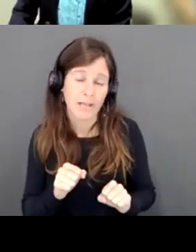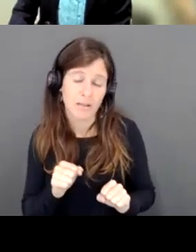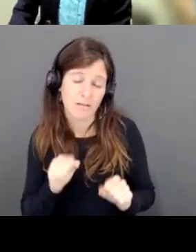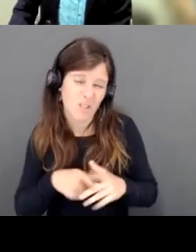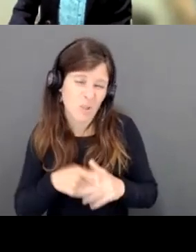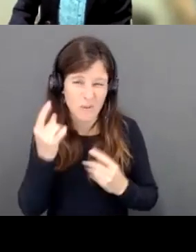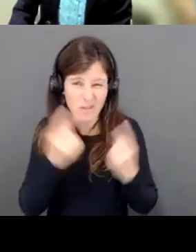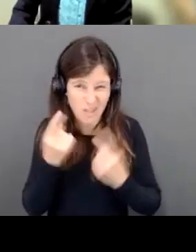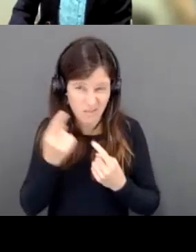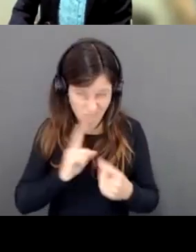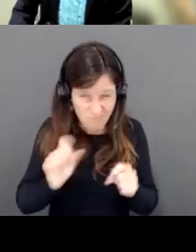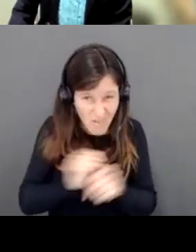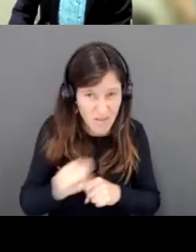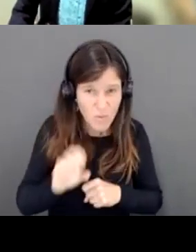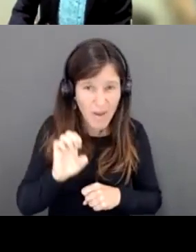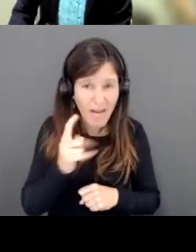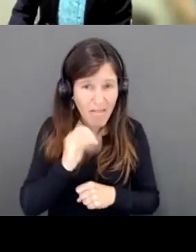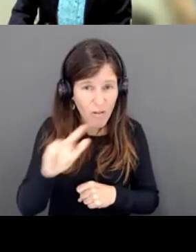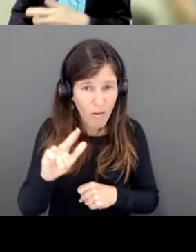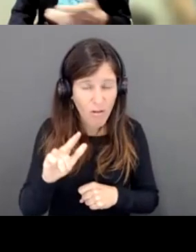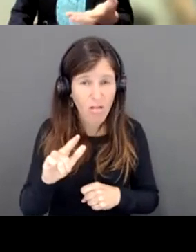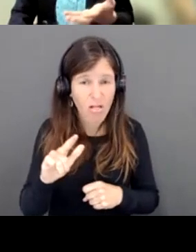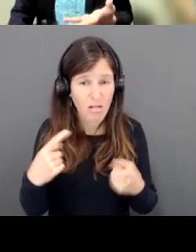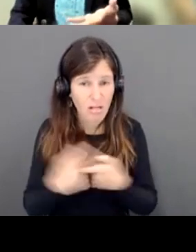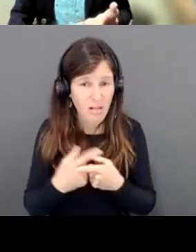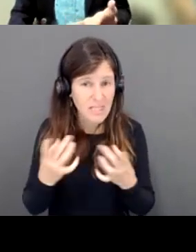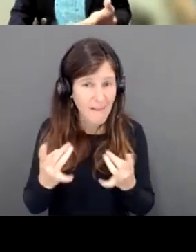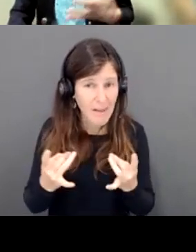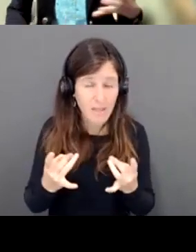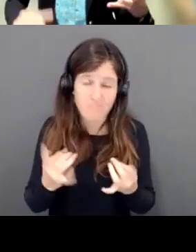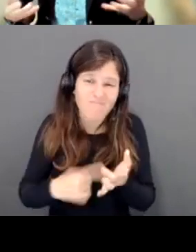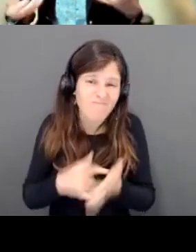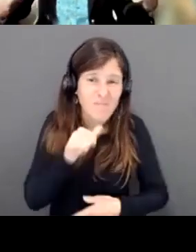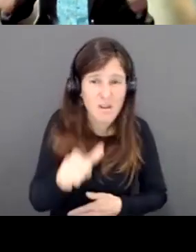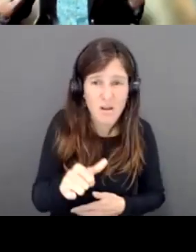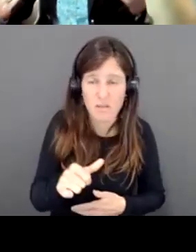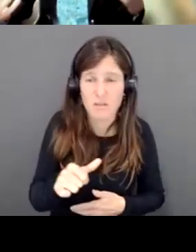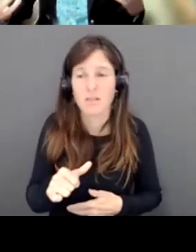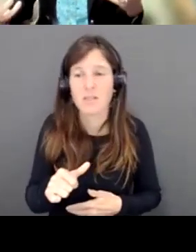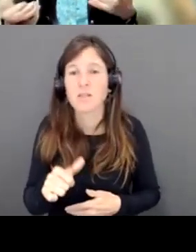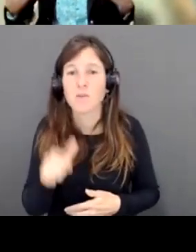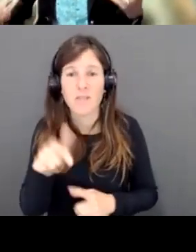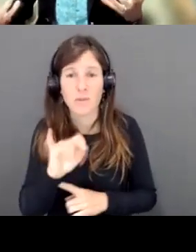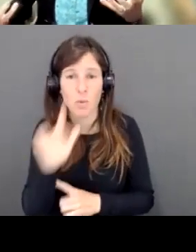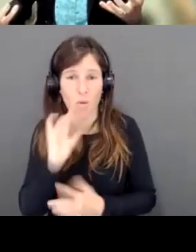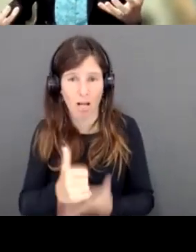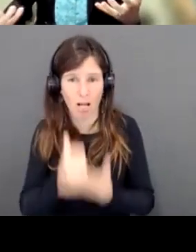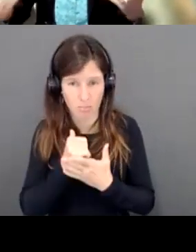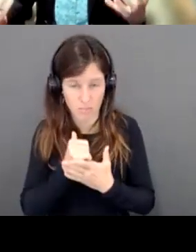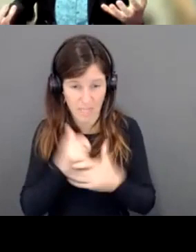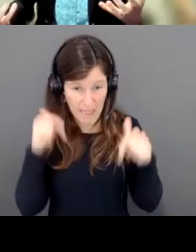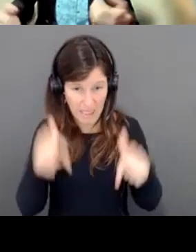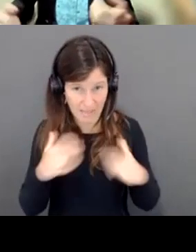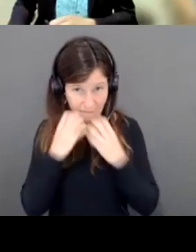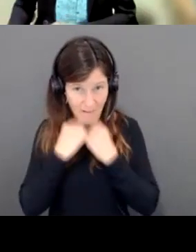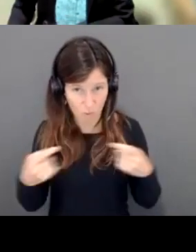clear if we're dealing with an ethics dilemma. So that's where these tools are also good in unpacking, is this a values conflict? What are we looking at here? What